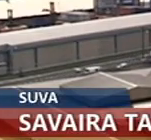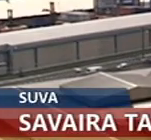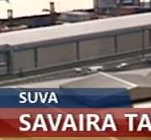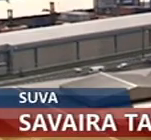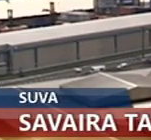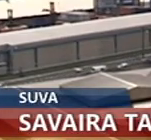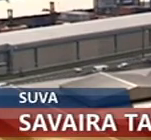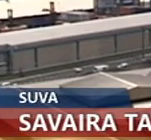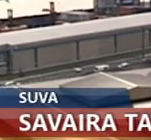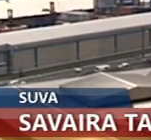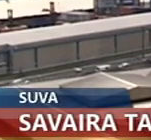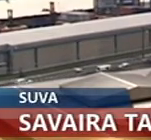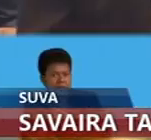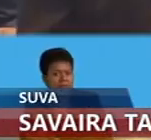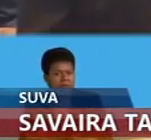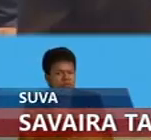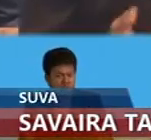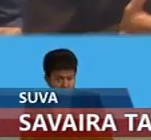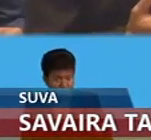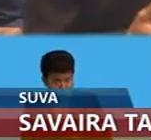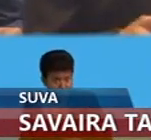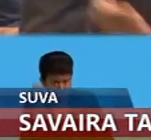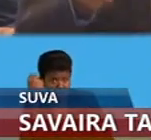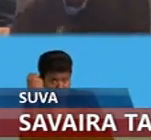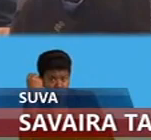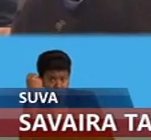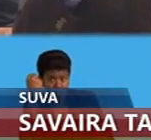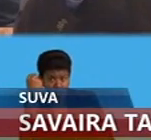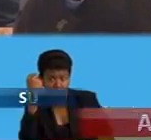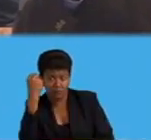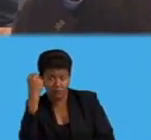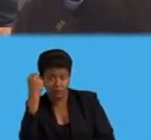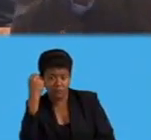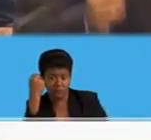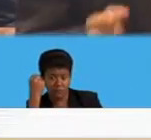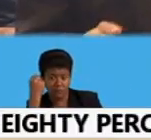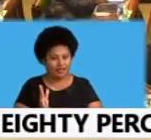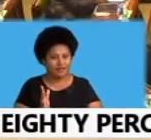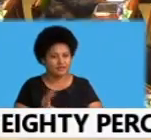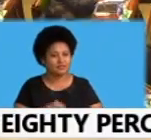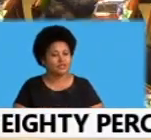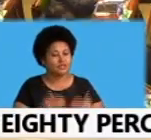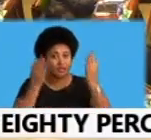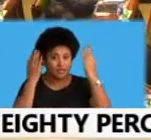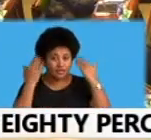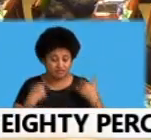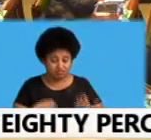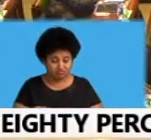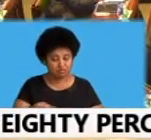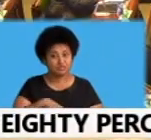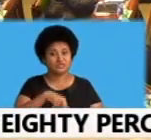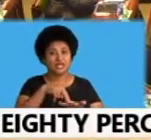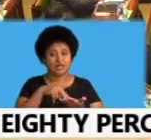Minister for Employment Chone Osamate said he'd prefer a written question when asked by the opposition side about specific statistics related to the